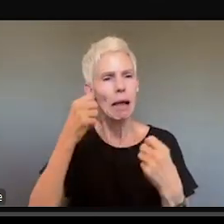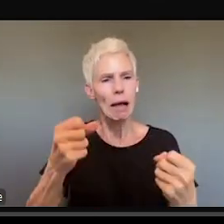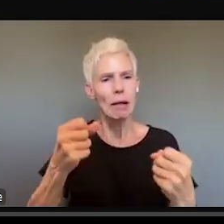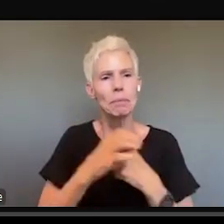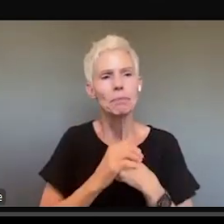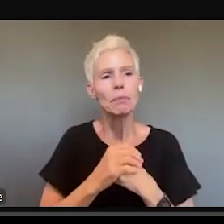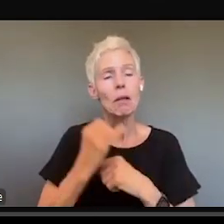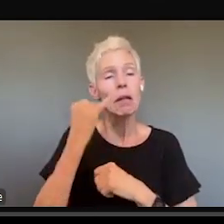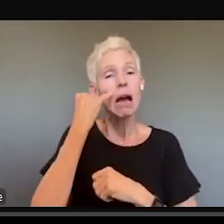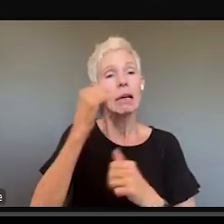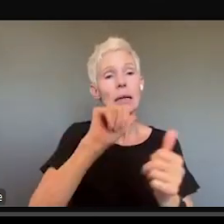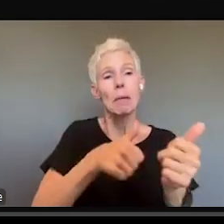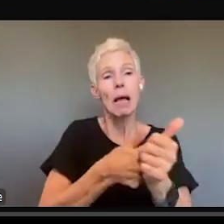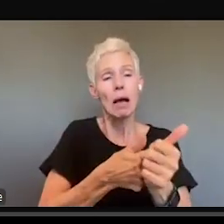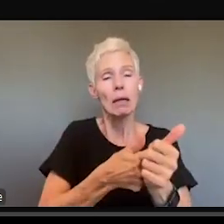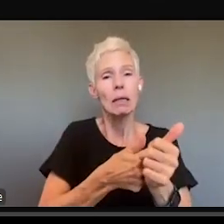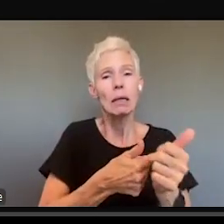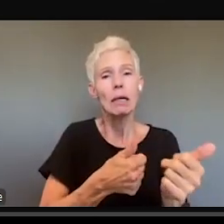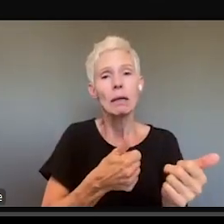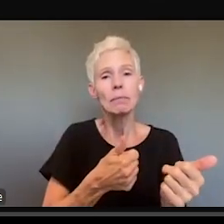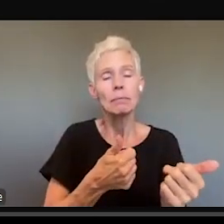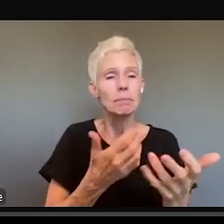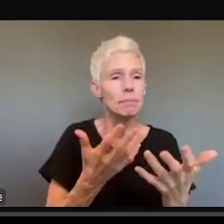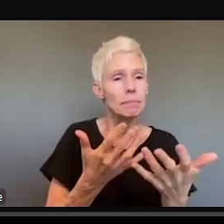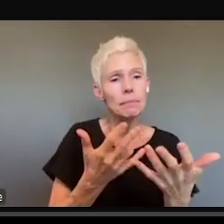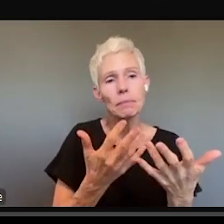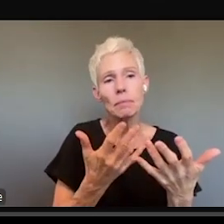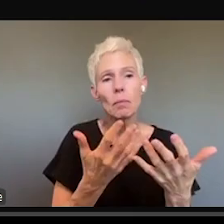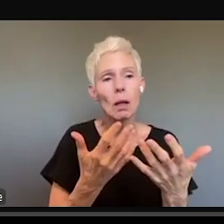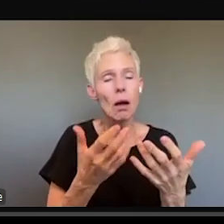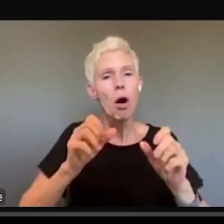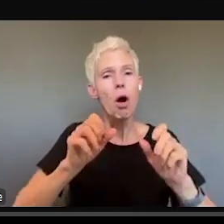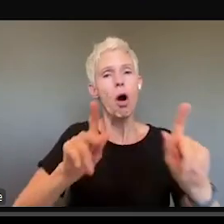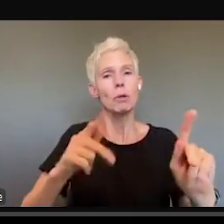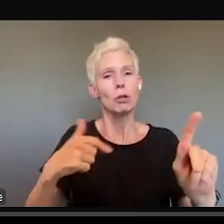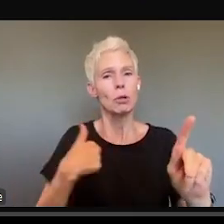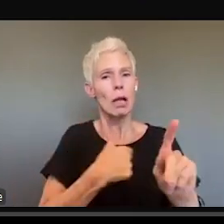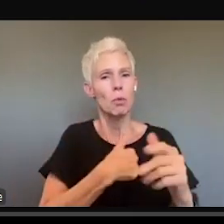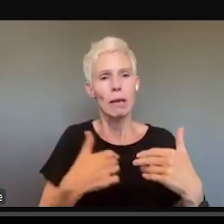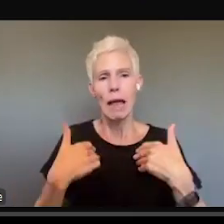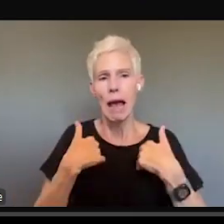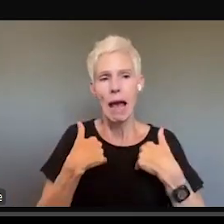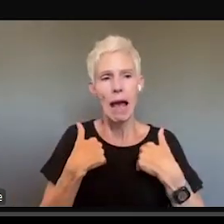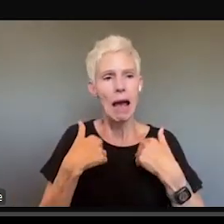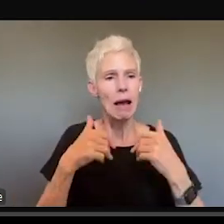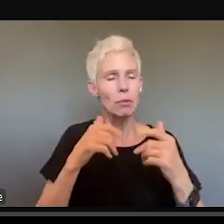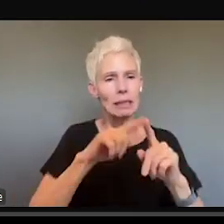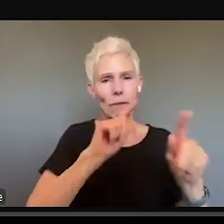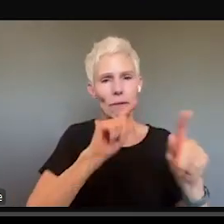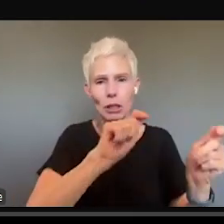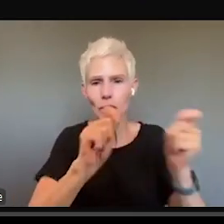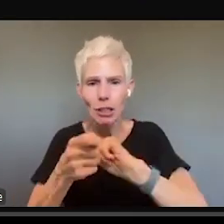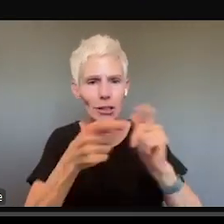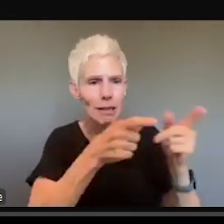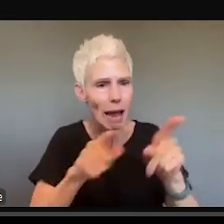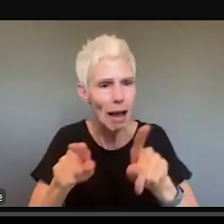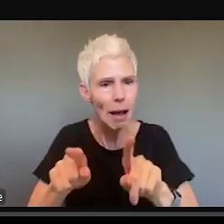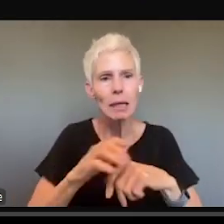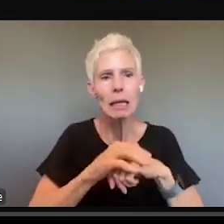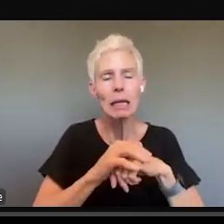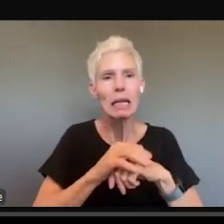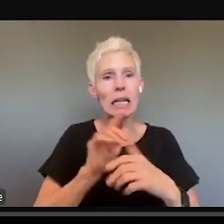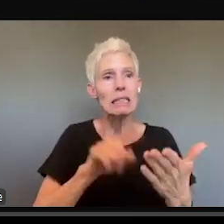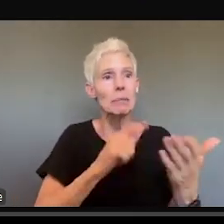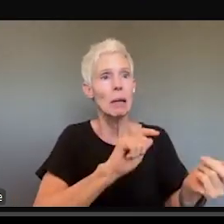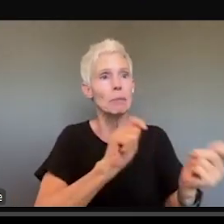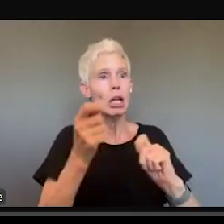The idea is that given, the opportunities we have with changes, and sometimes that's